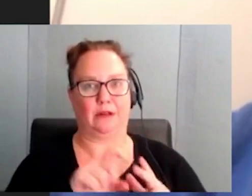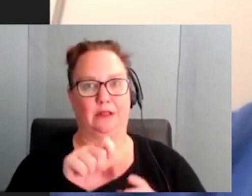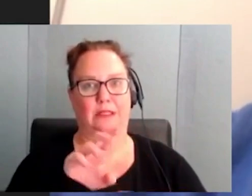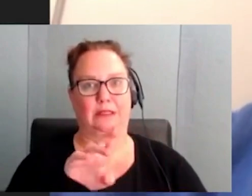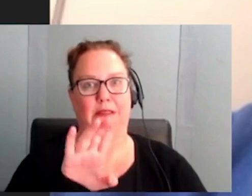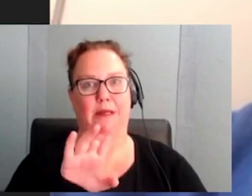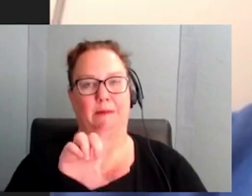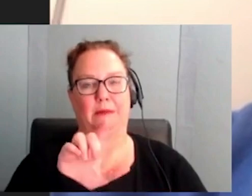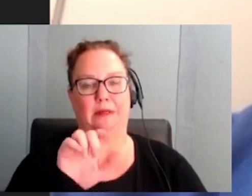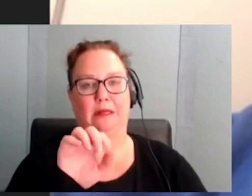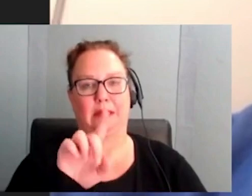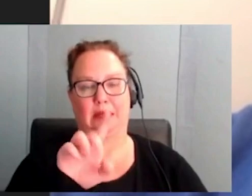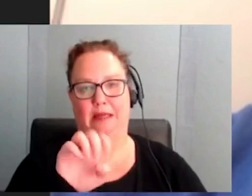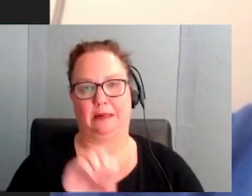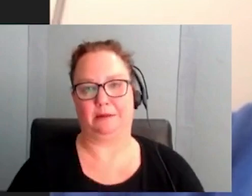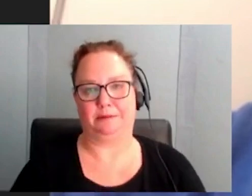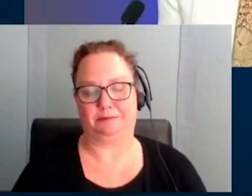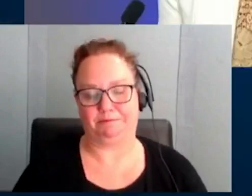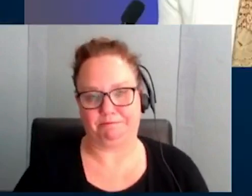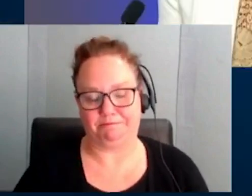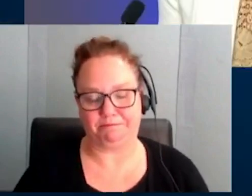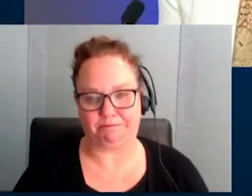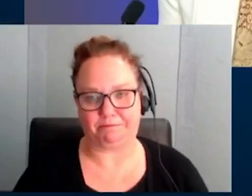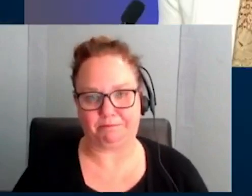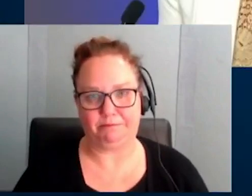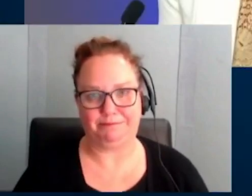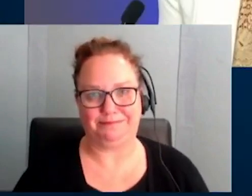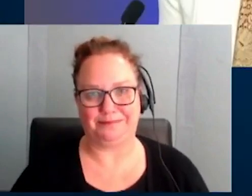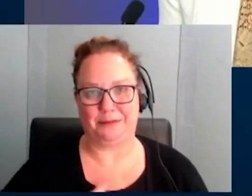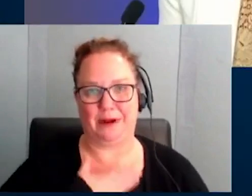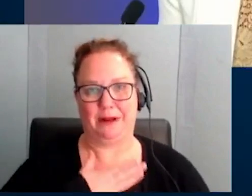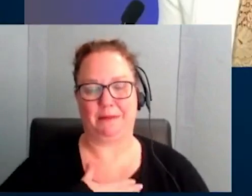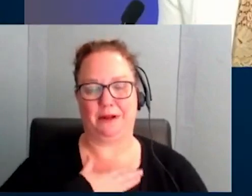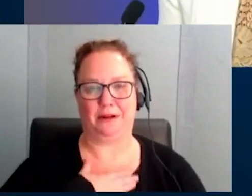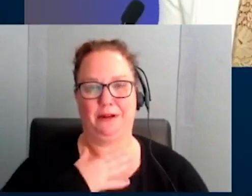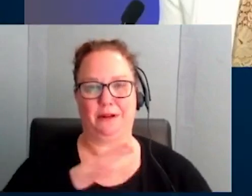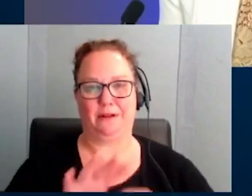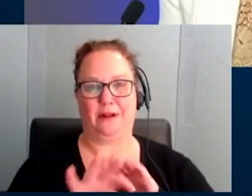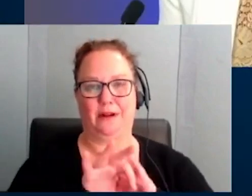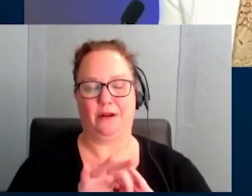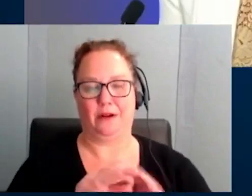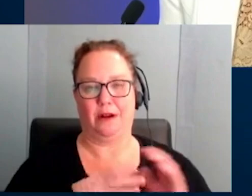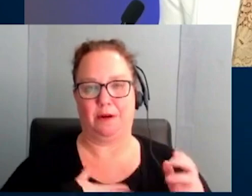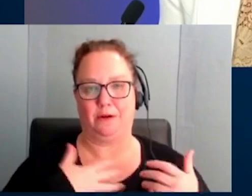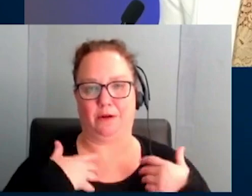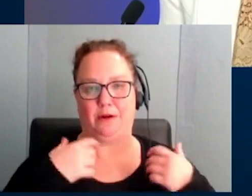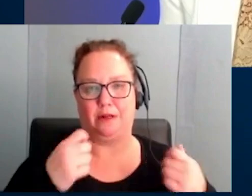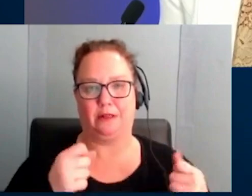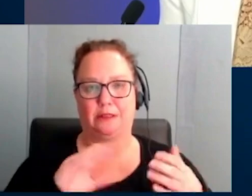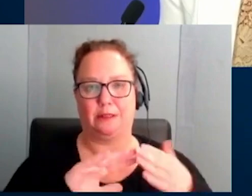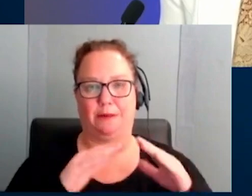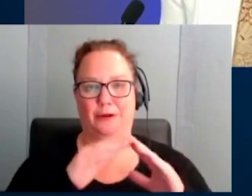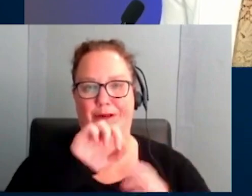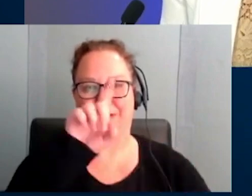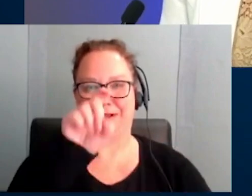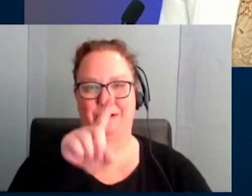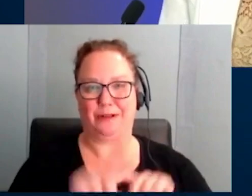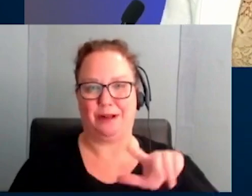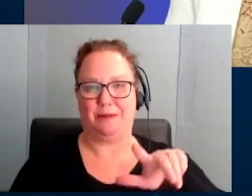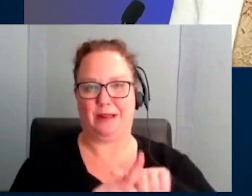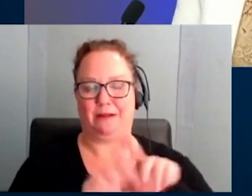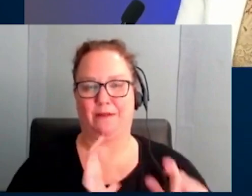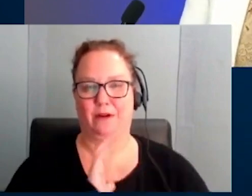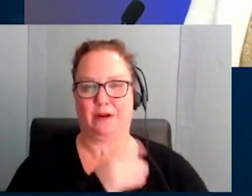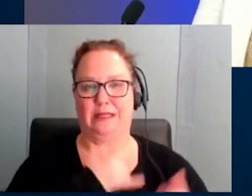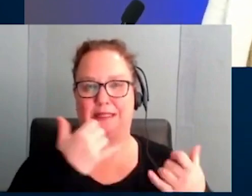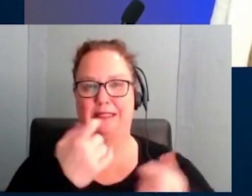with Dr. Sethi. We're glad you found her. We're glad you're doing well. We're going to get to some community questions because they're coming in for us today. So thanks for